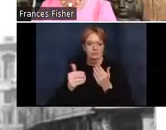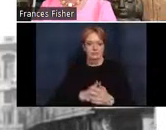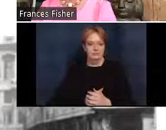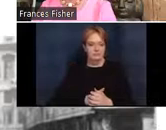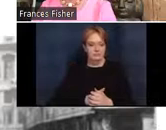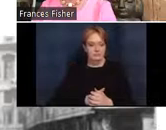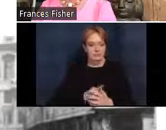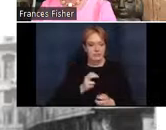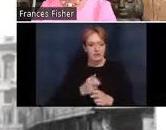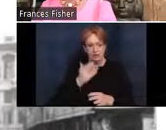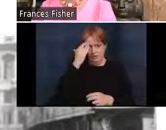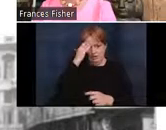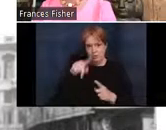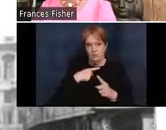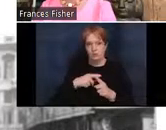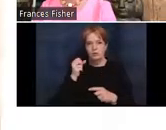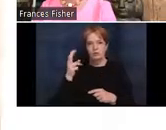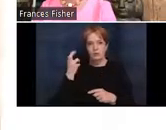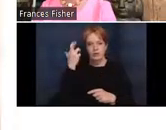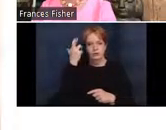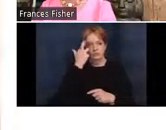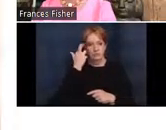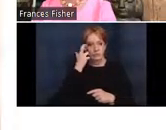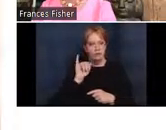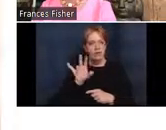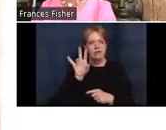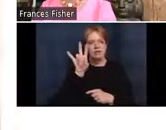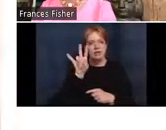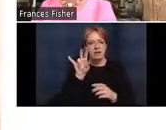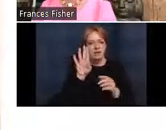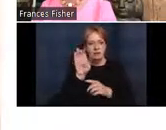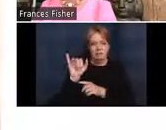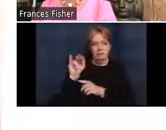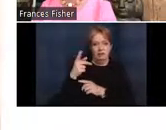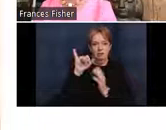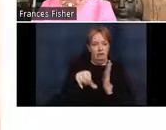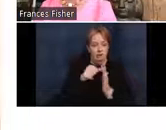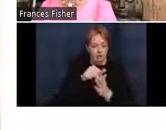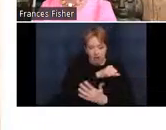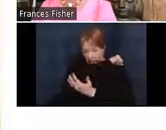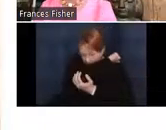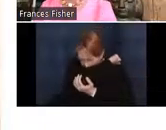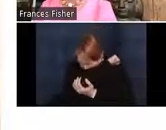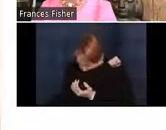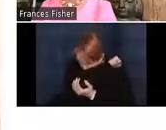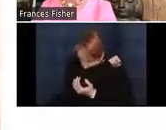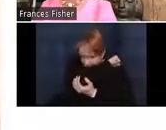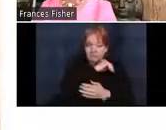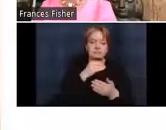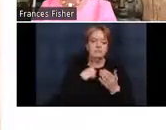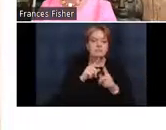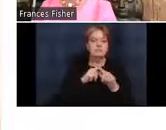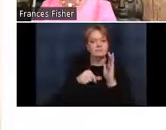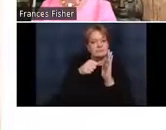when Ann began conceiving her sculpture entitled Seven Beings, for images were found in a sketchbook from the 1930s that reflects some of the aspects